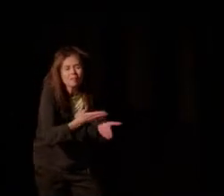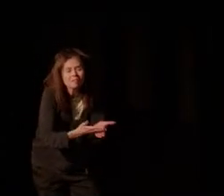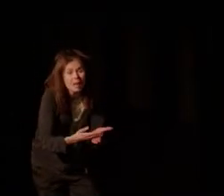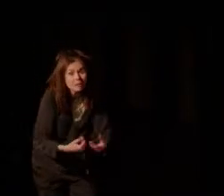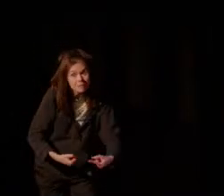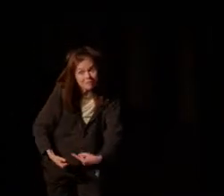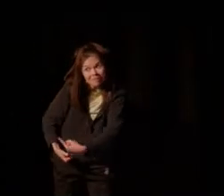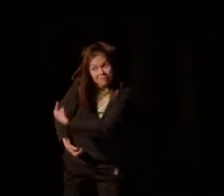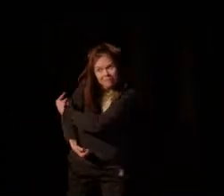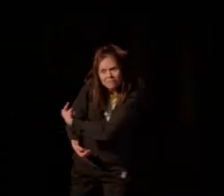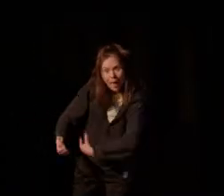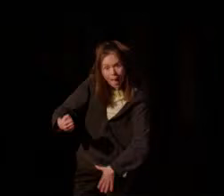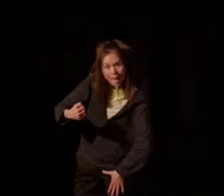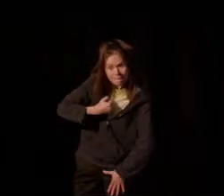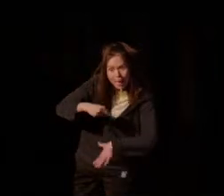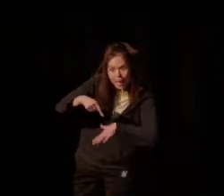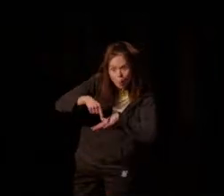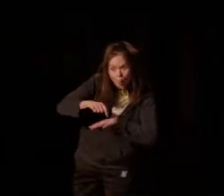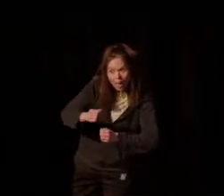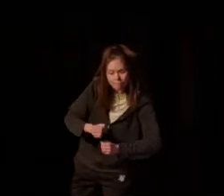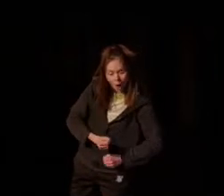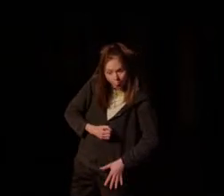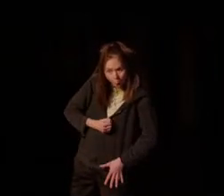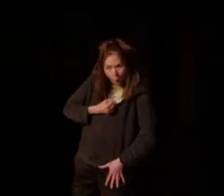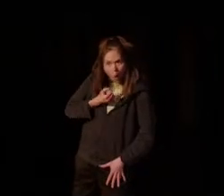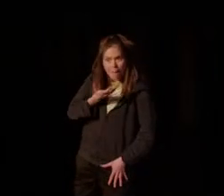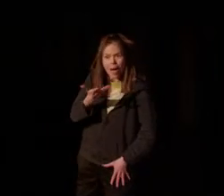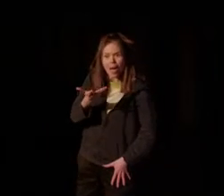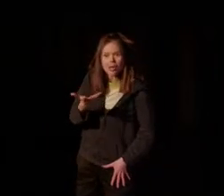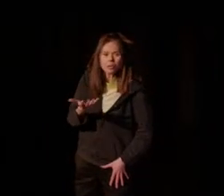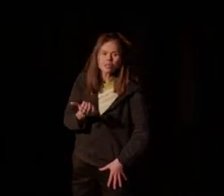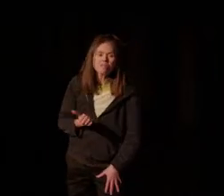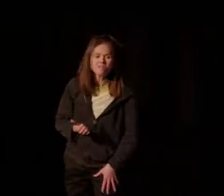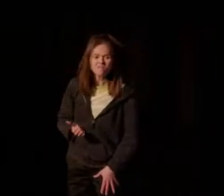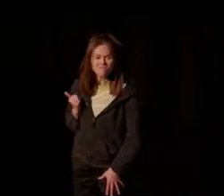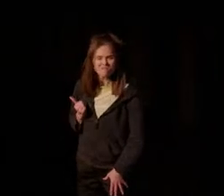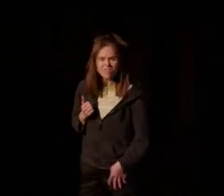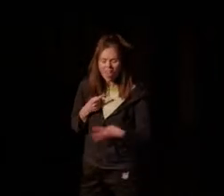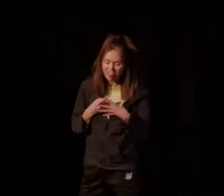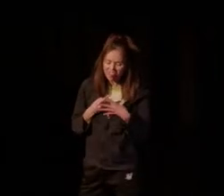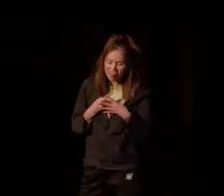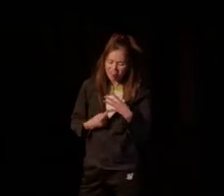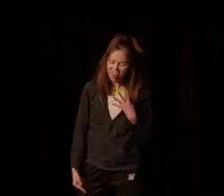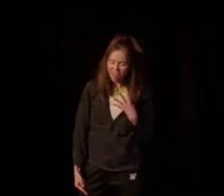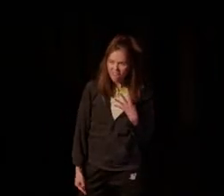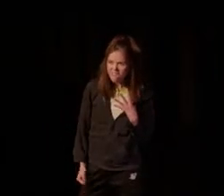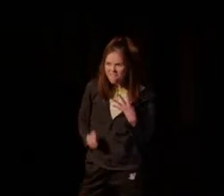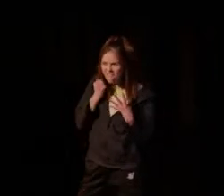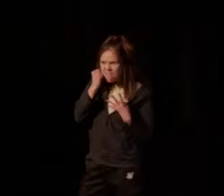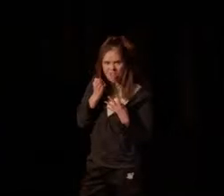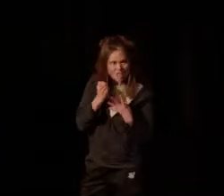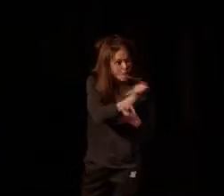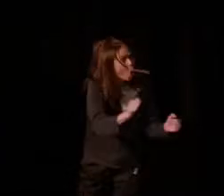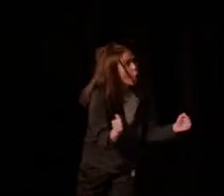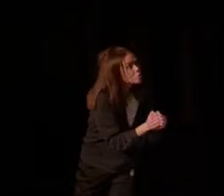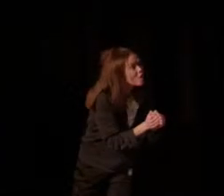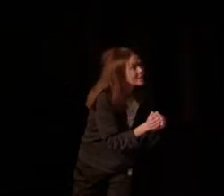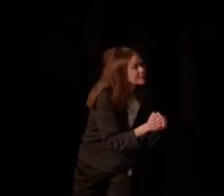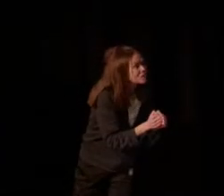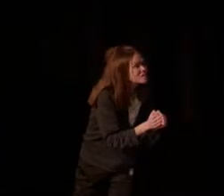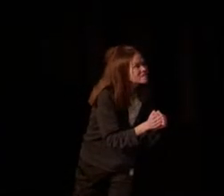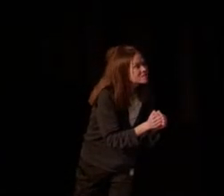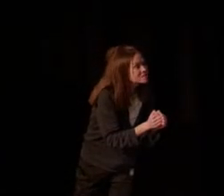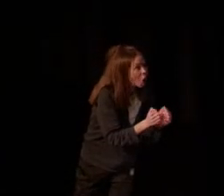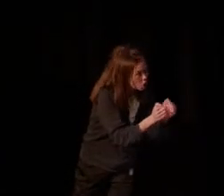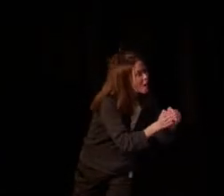is slippery? She is a hobby horse, and deserves a cruder name as any rank slut that puts out for a flop cock.